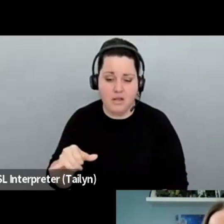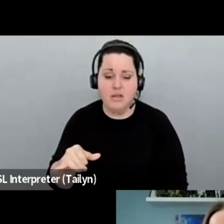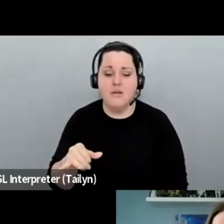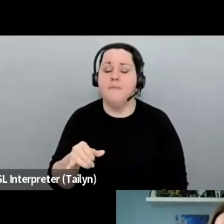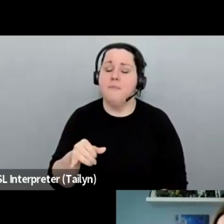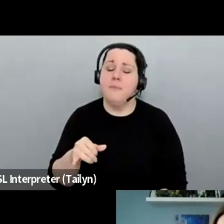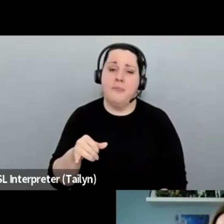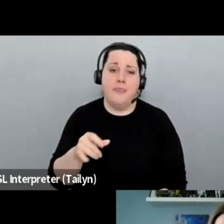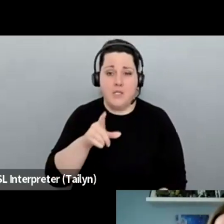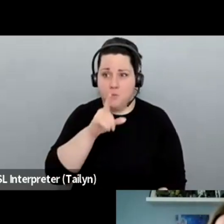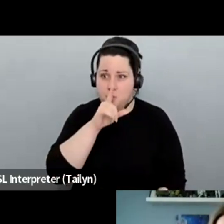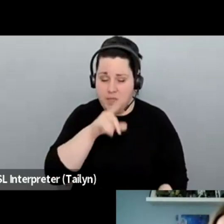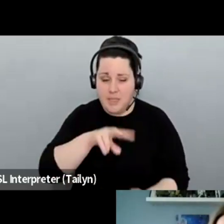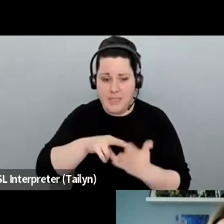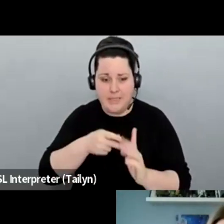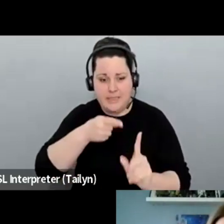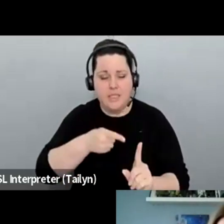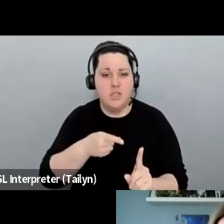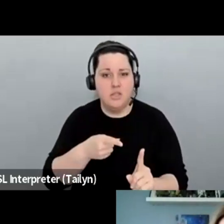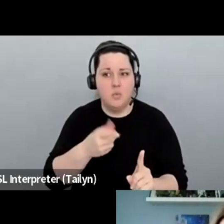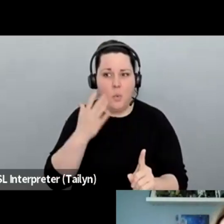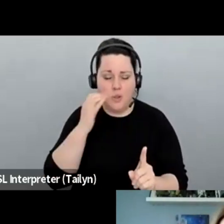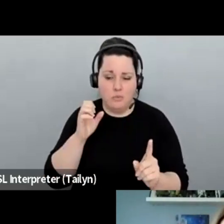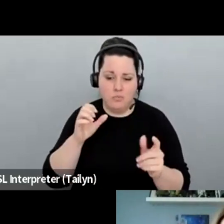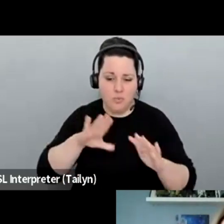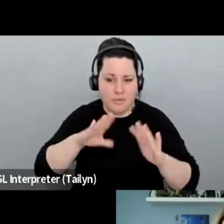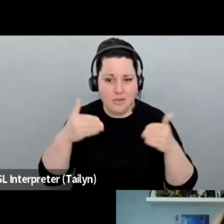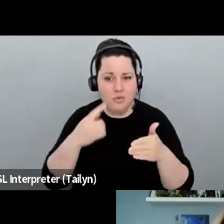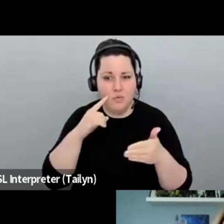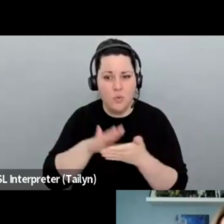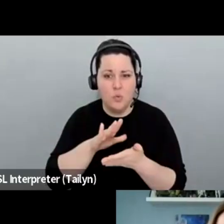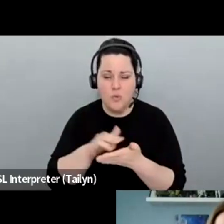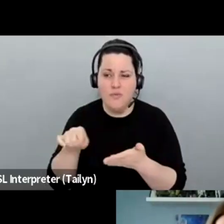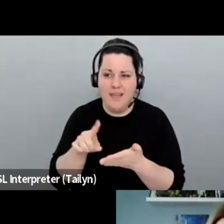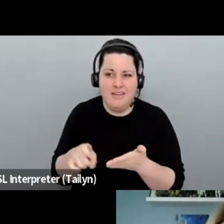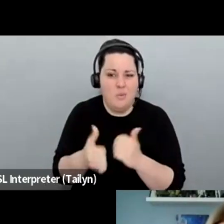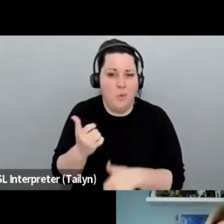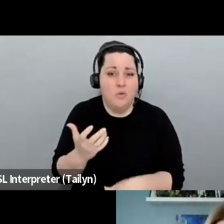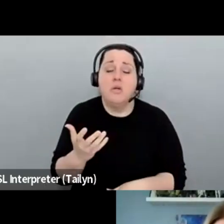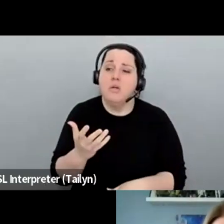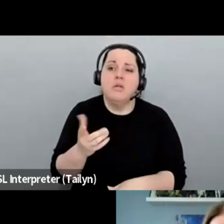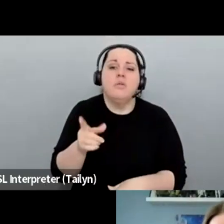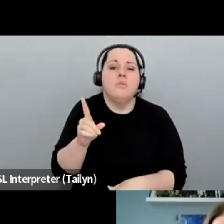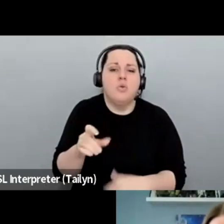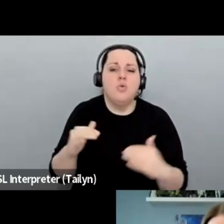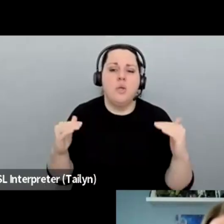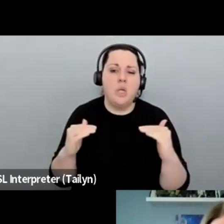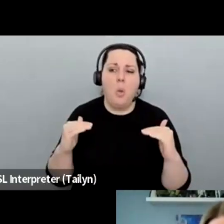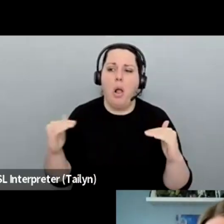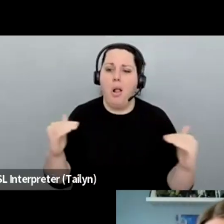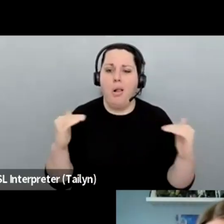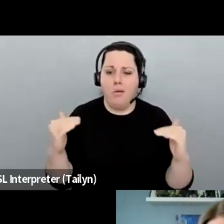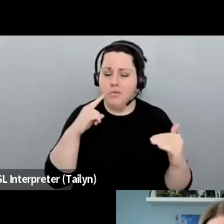it's really intended to be centralized in schools that need it the most. It was meant to be an equalizer. So for